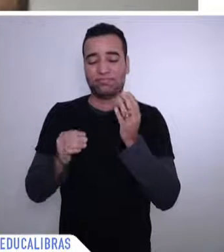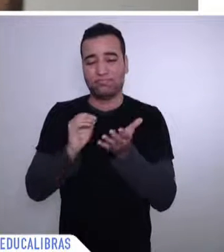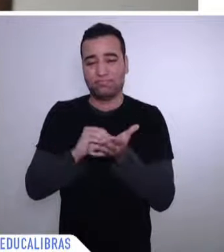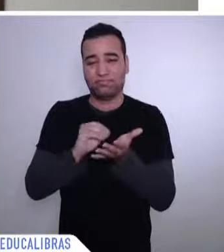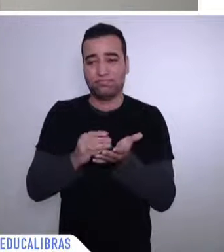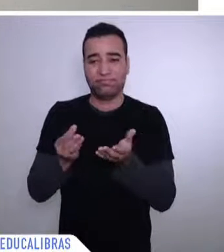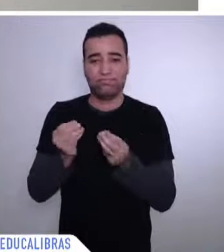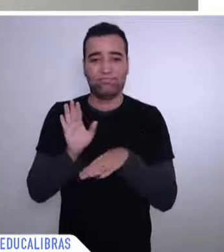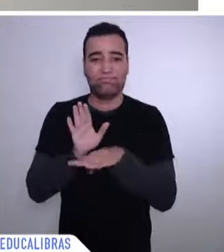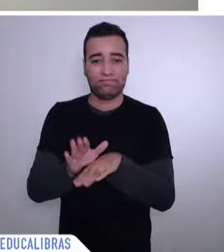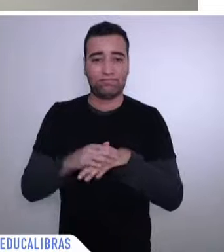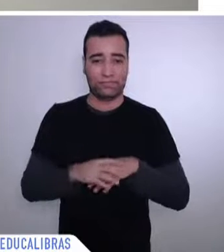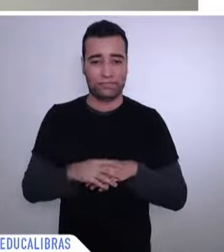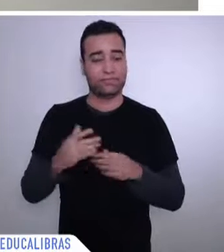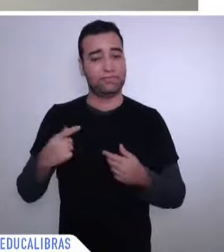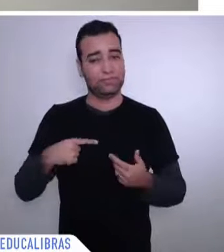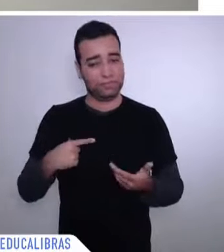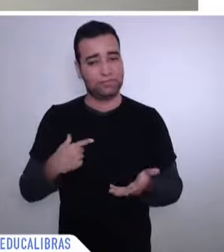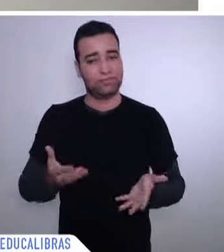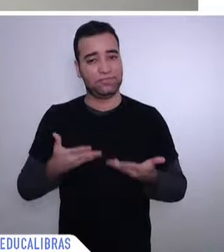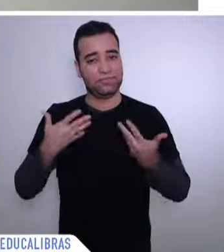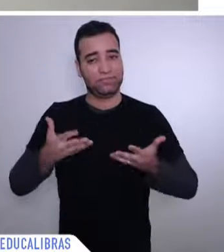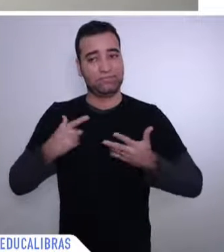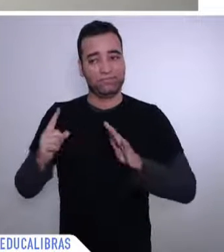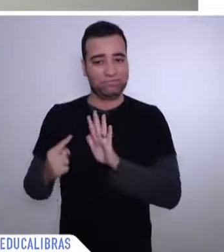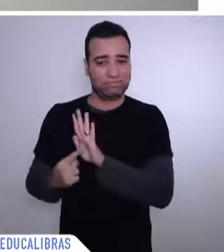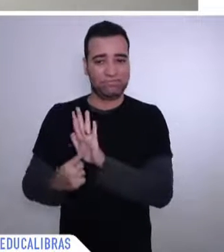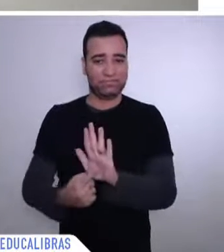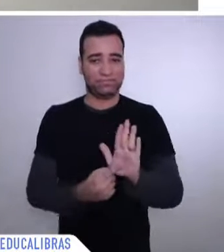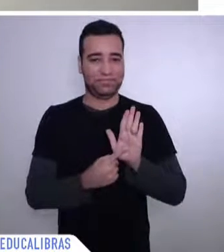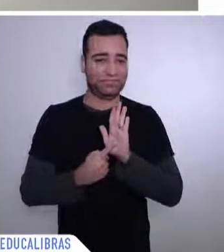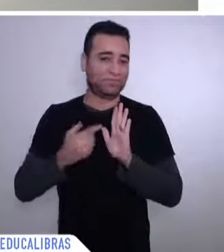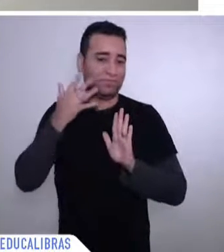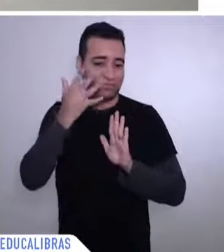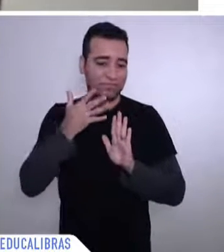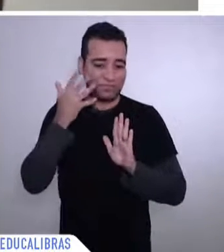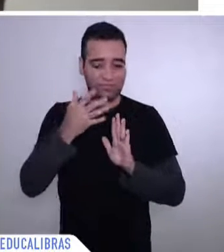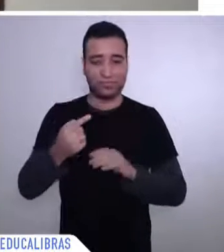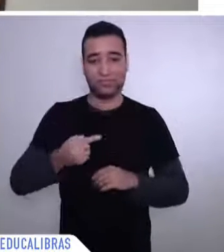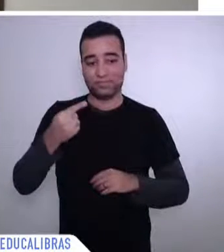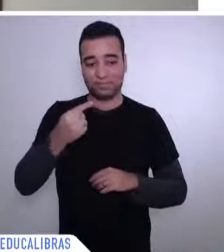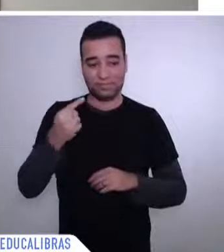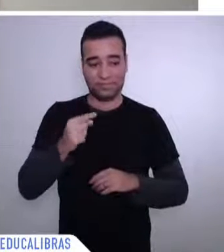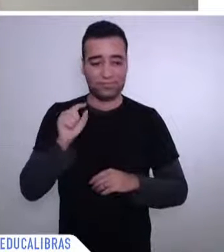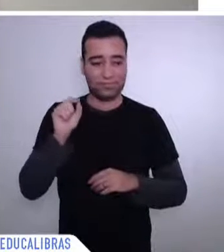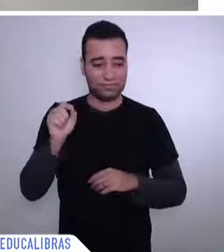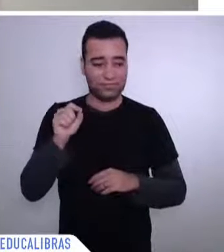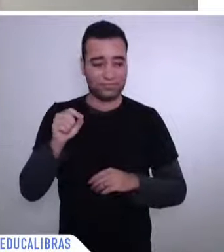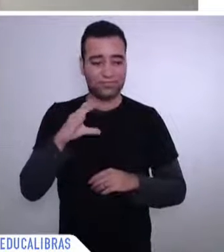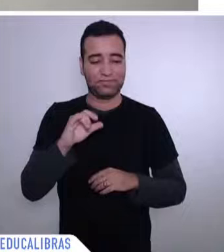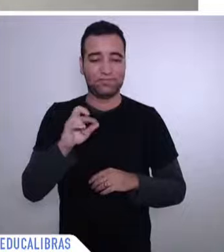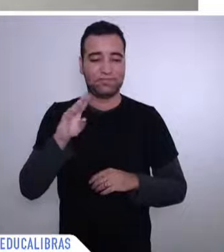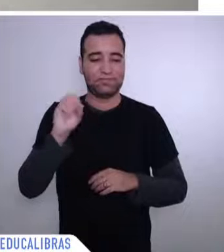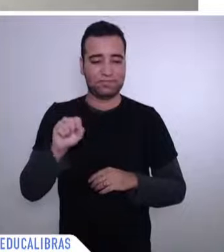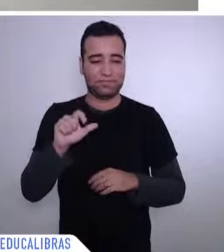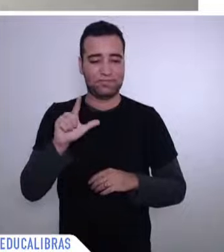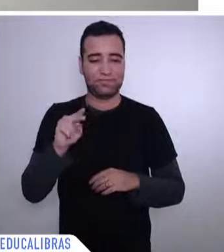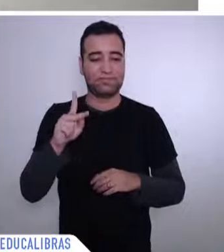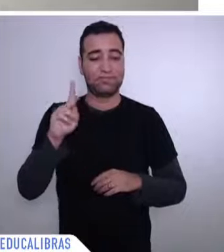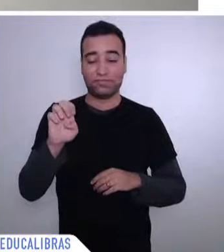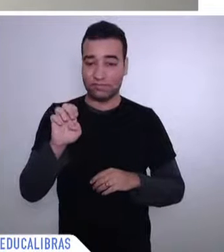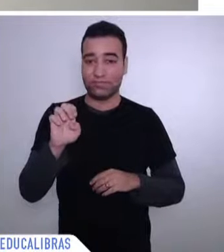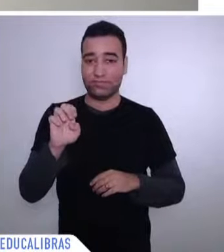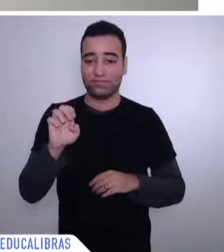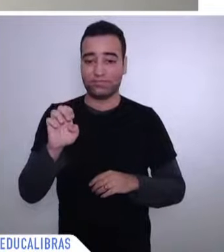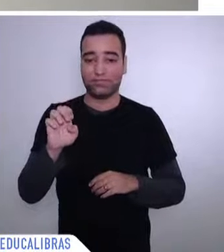inequalities generated by the lack of opportunity and income qualities. To discuss this important theme, I am happy to